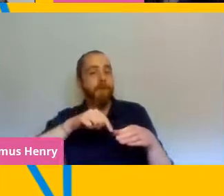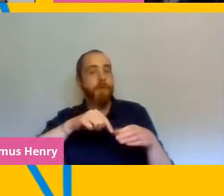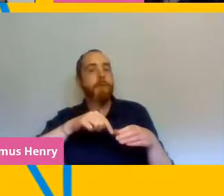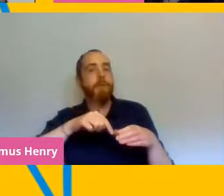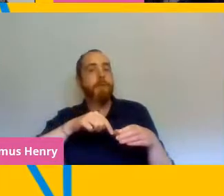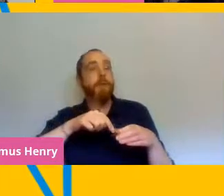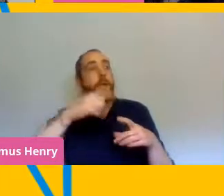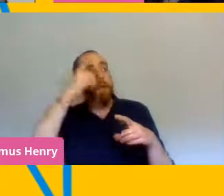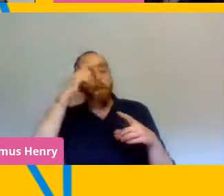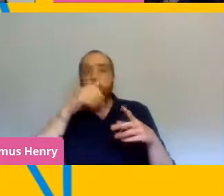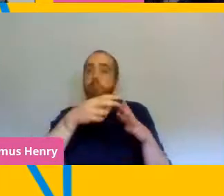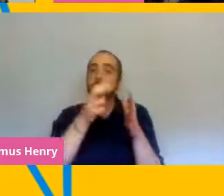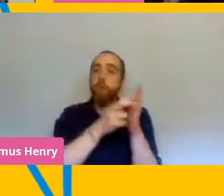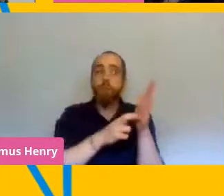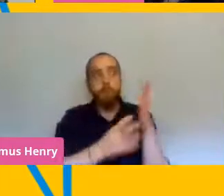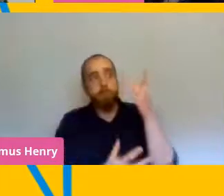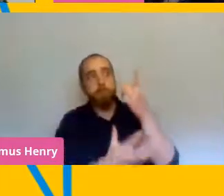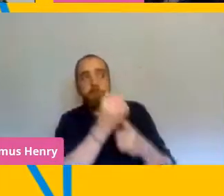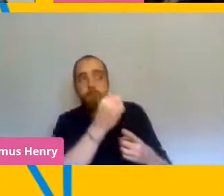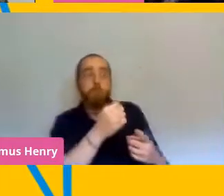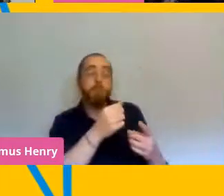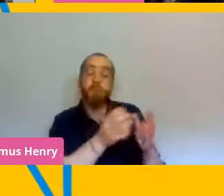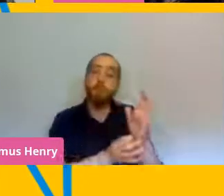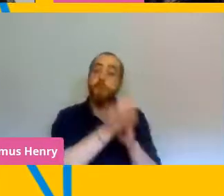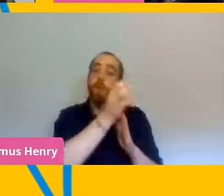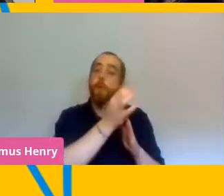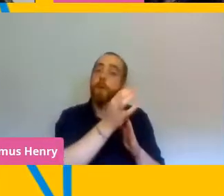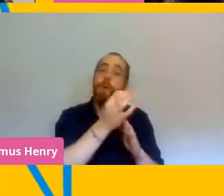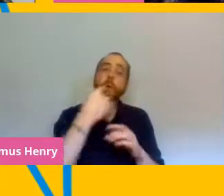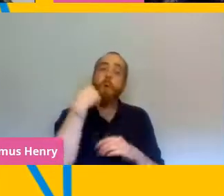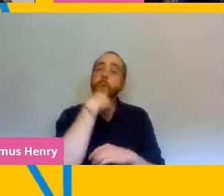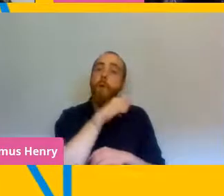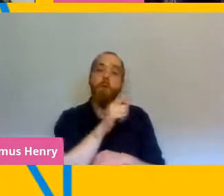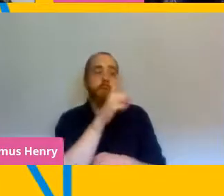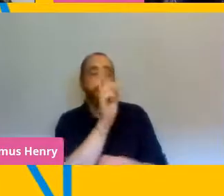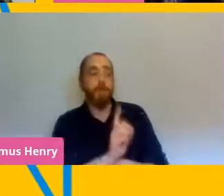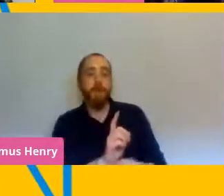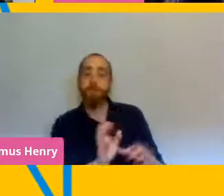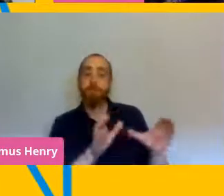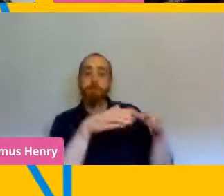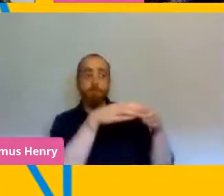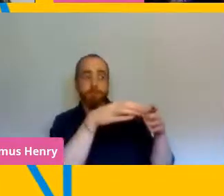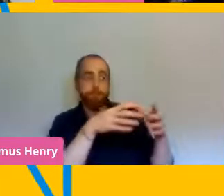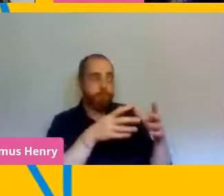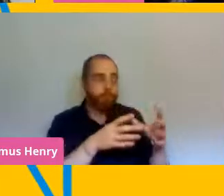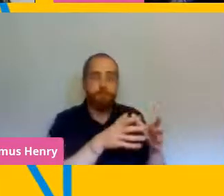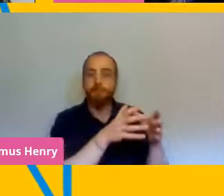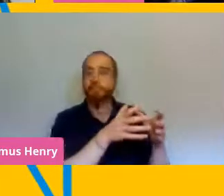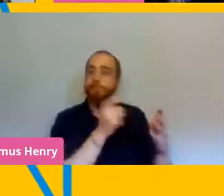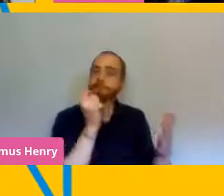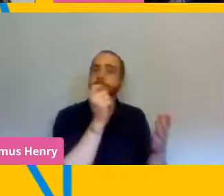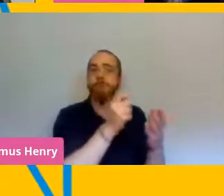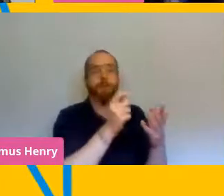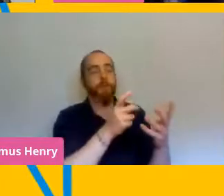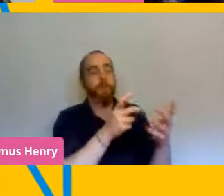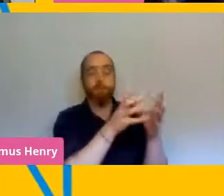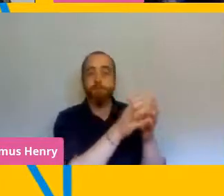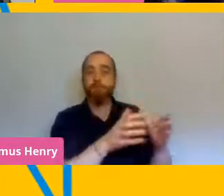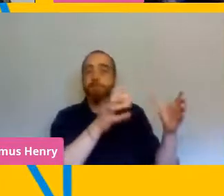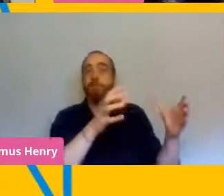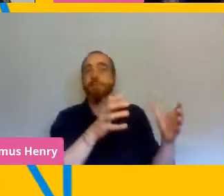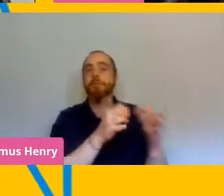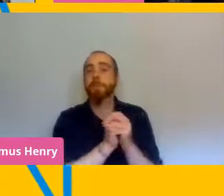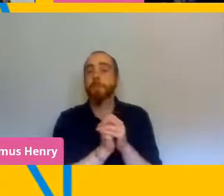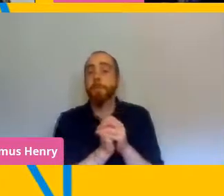100 people overall. We still have a subsidiary company, and that's being closed,